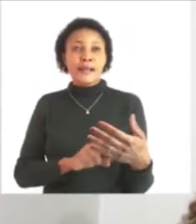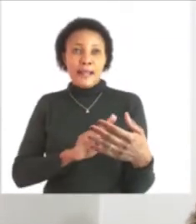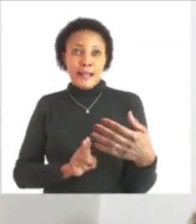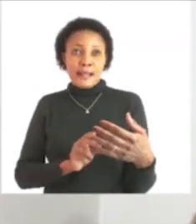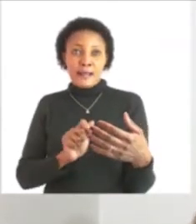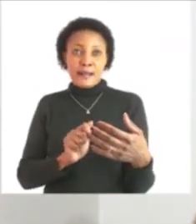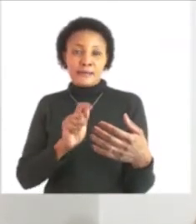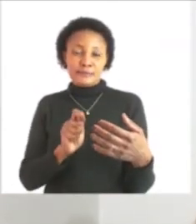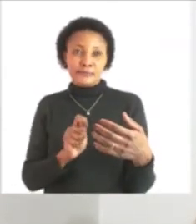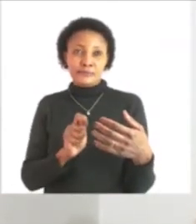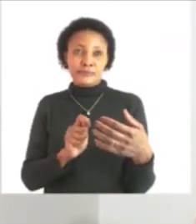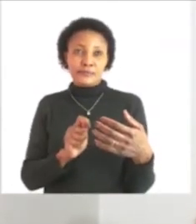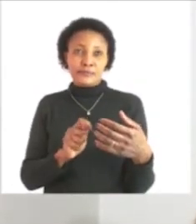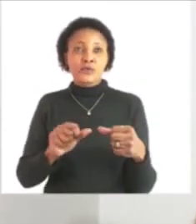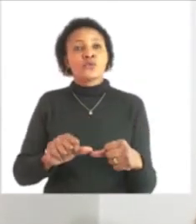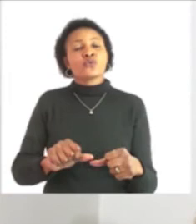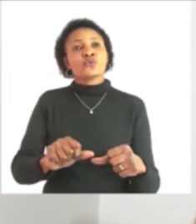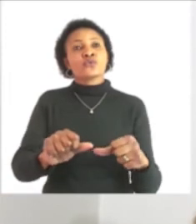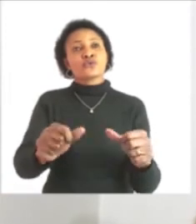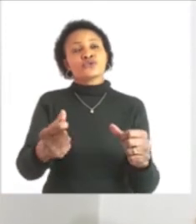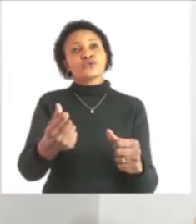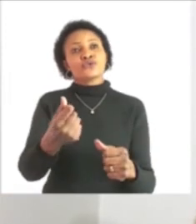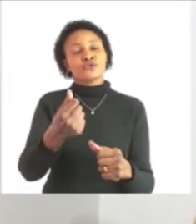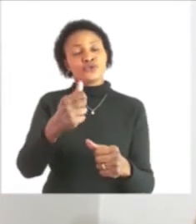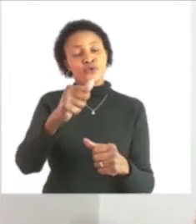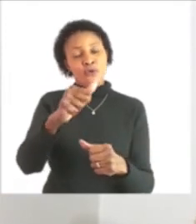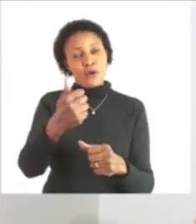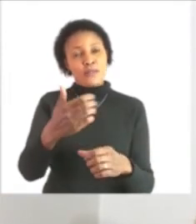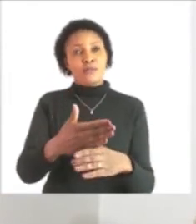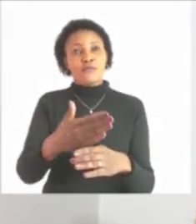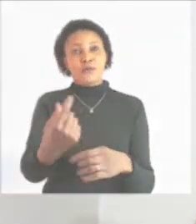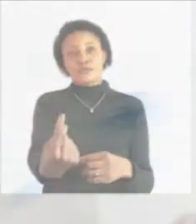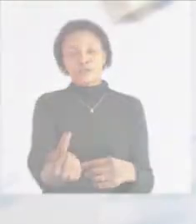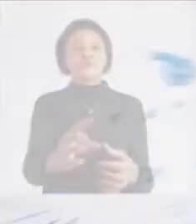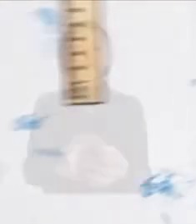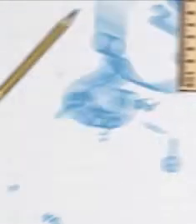will leave you to do the rest of the pictures yourself at home.